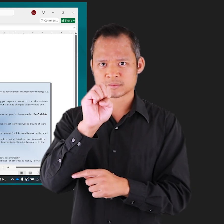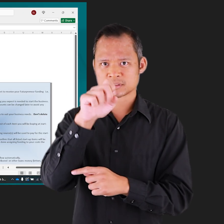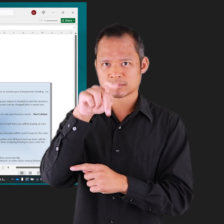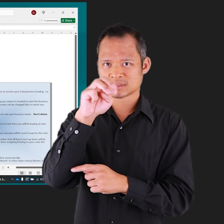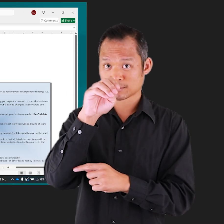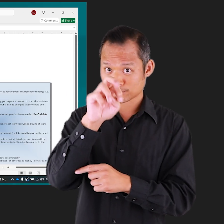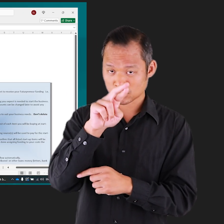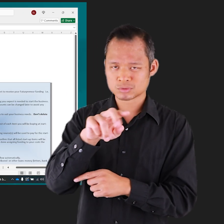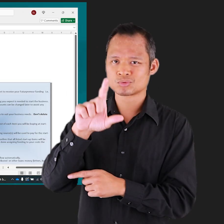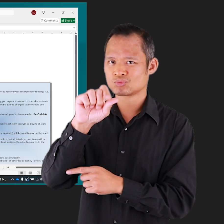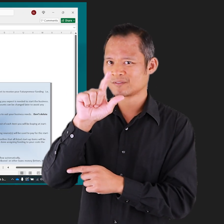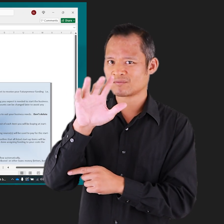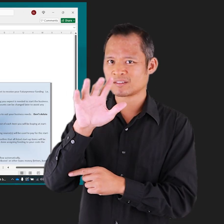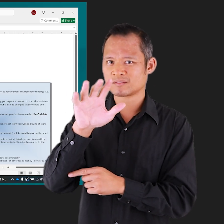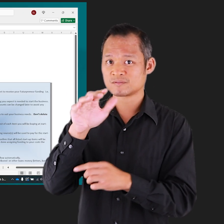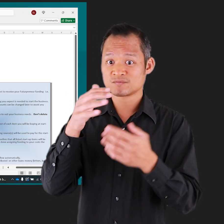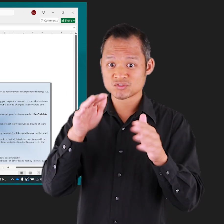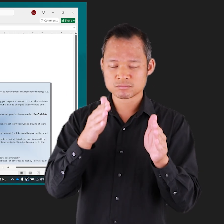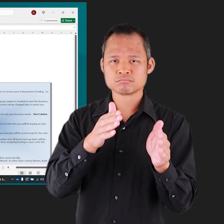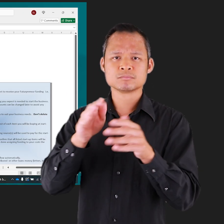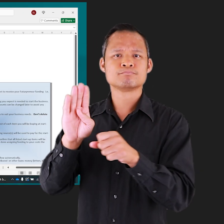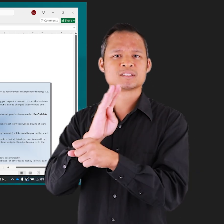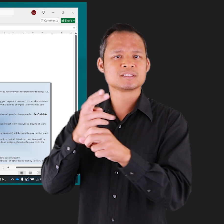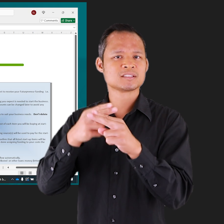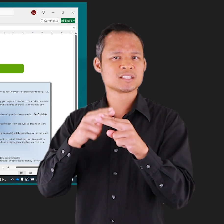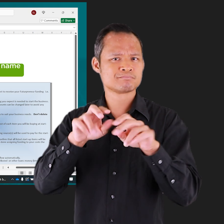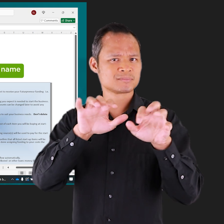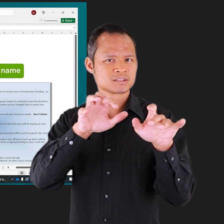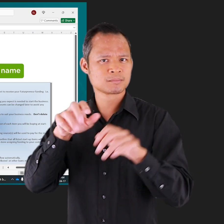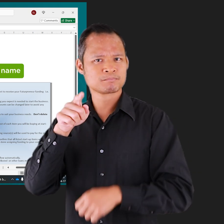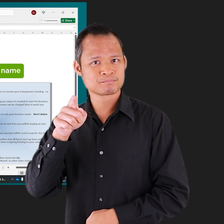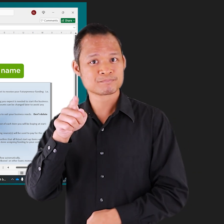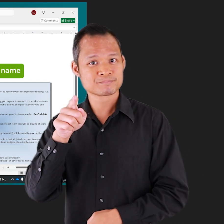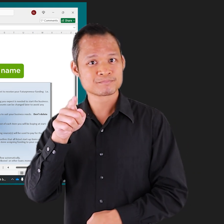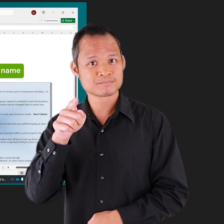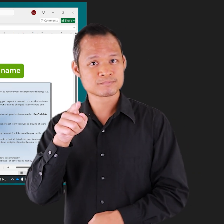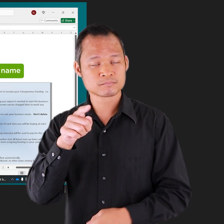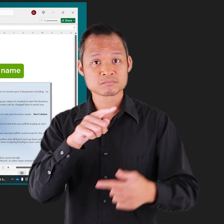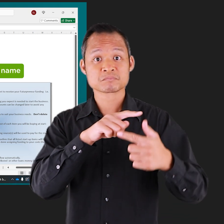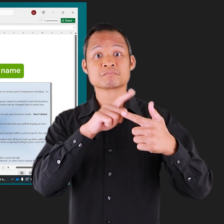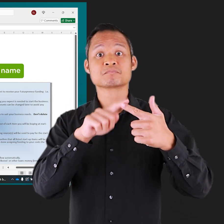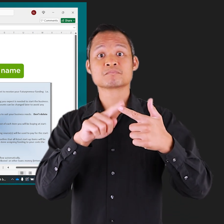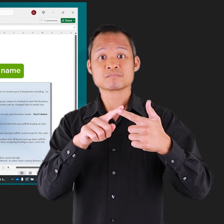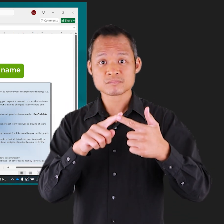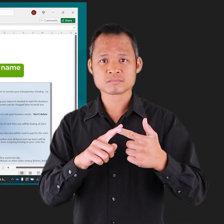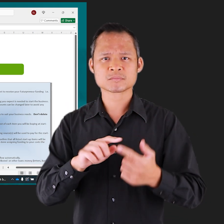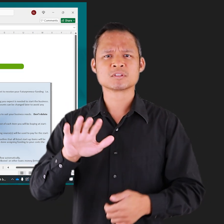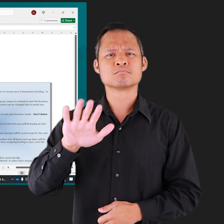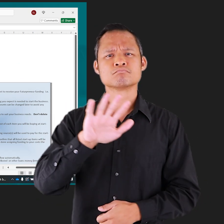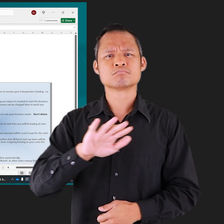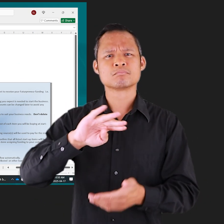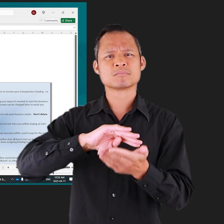cell. Write the month in full and the year. You can also put in the business name at the top right-hand corner.